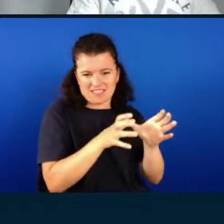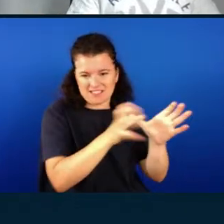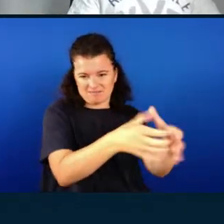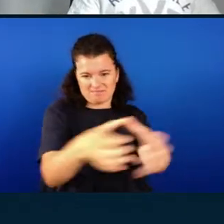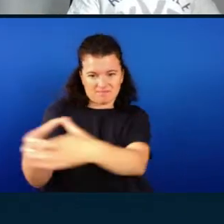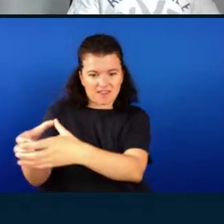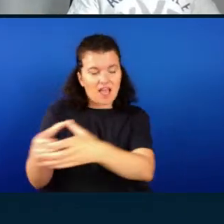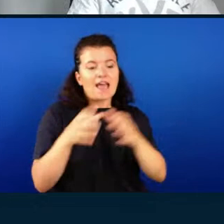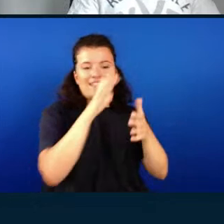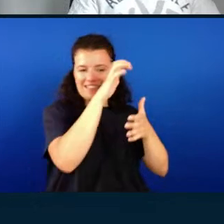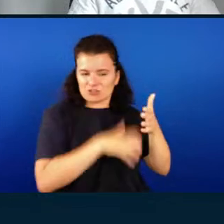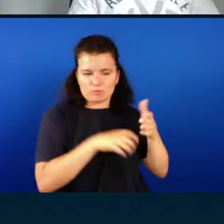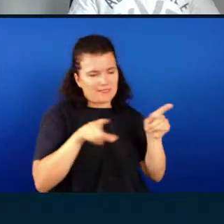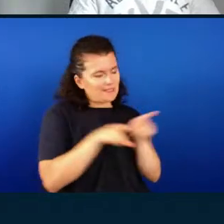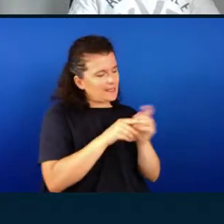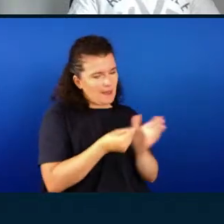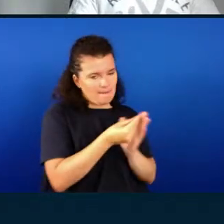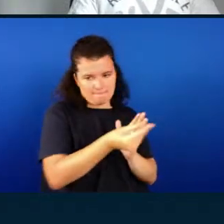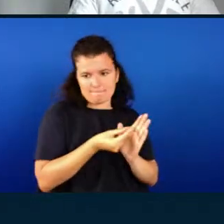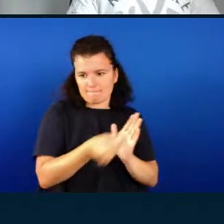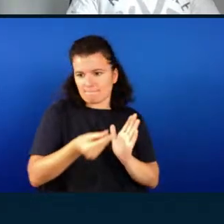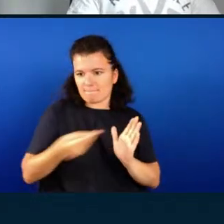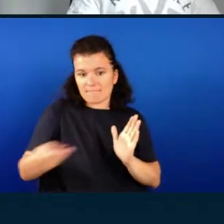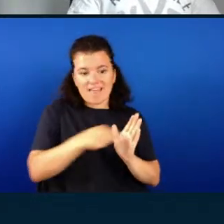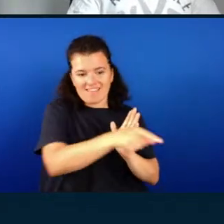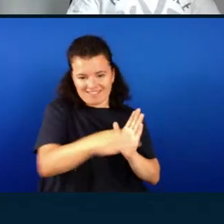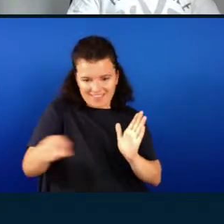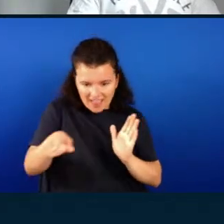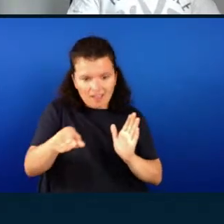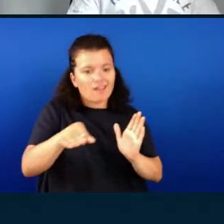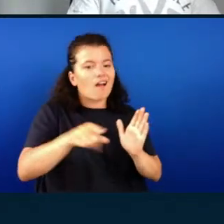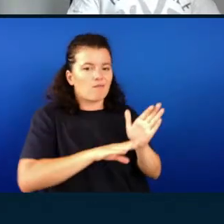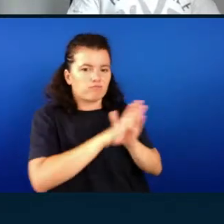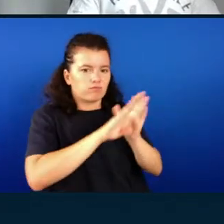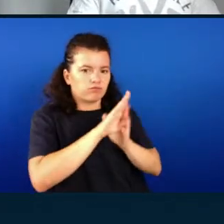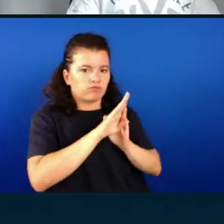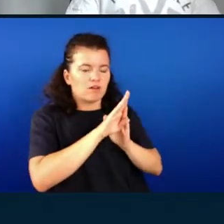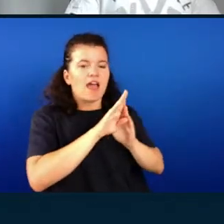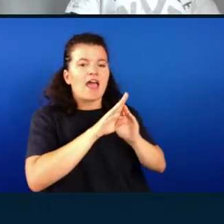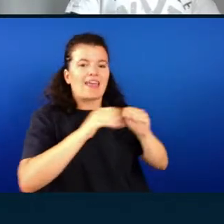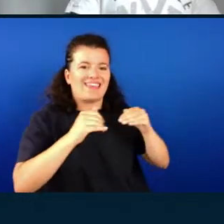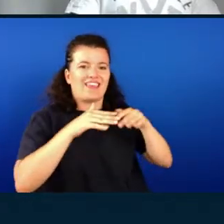same script to deploy the infrastructure. And